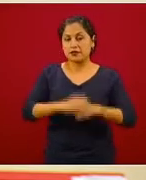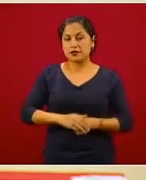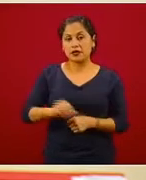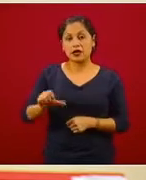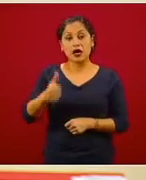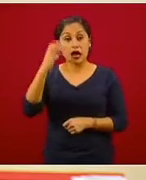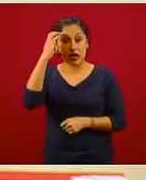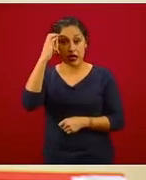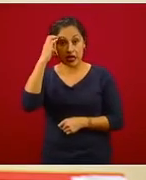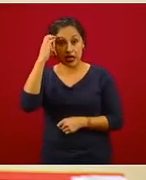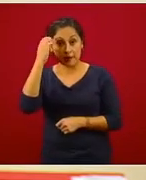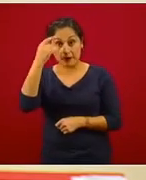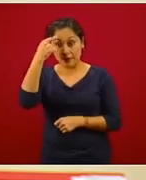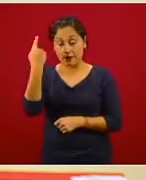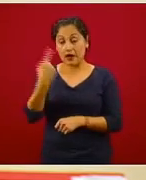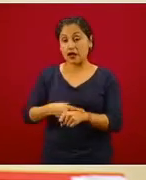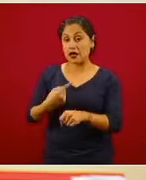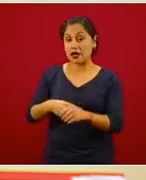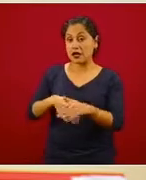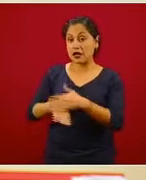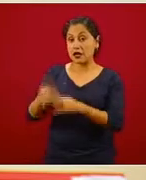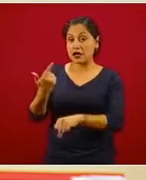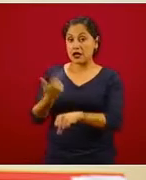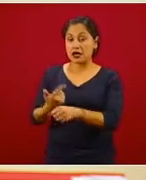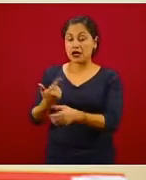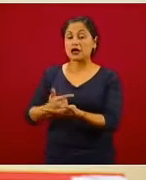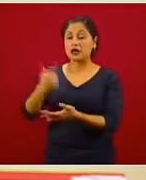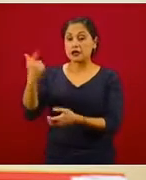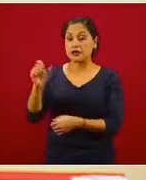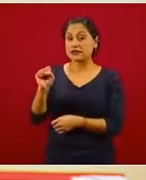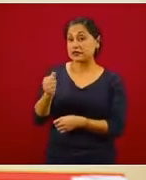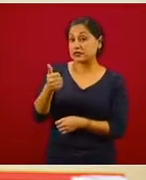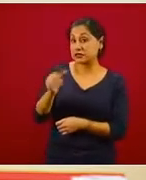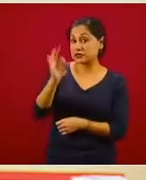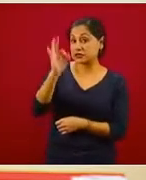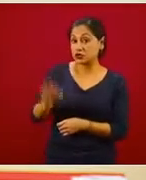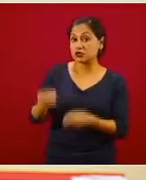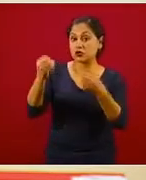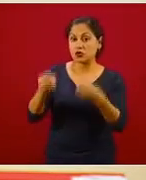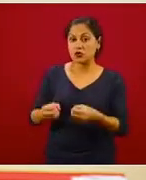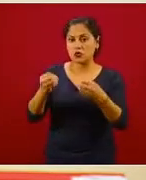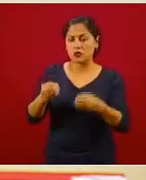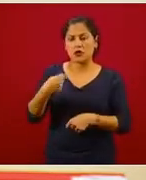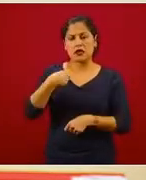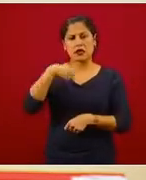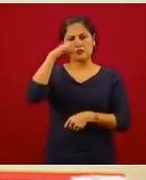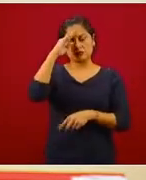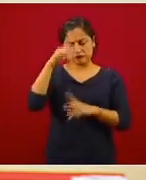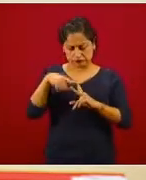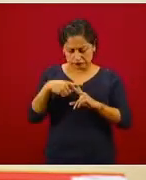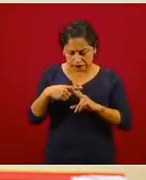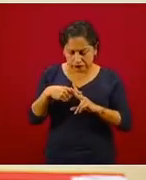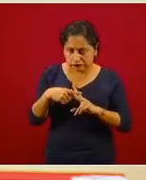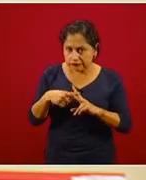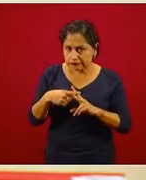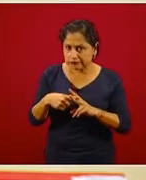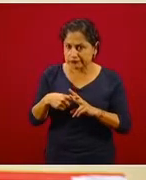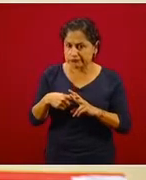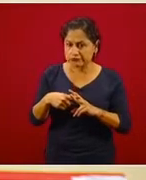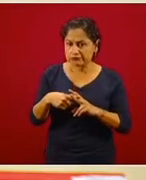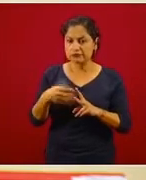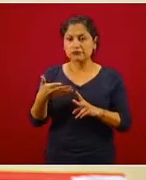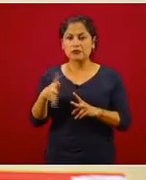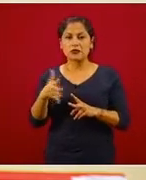of beds and 23% of availability. In terms of ICU beds, there's also a 66% rate